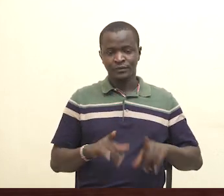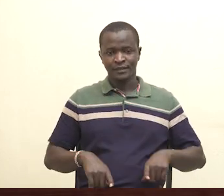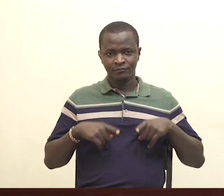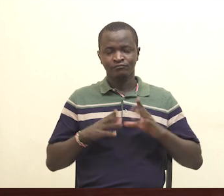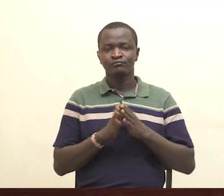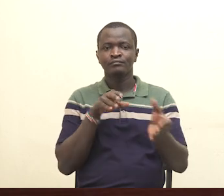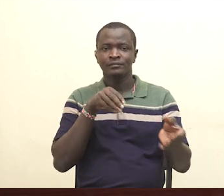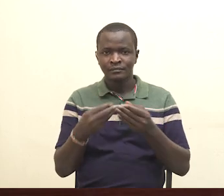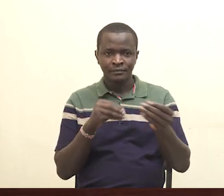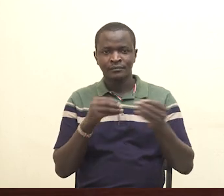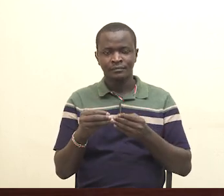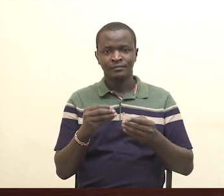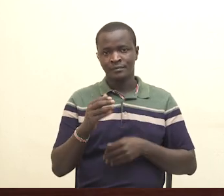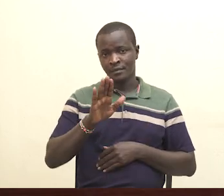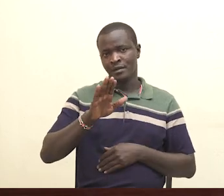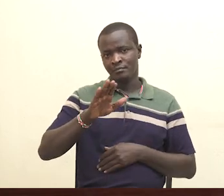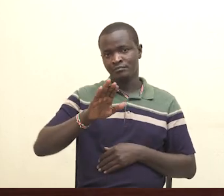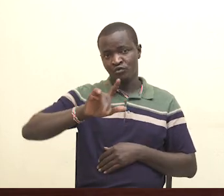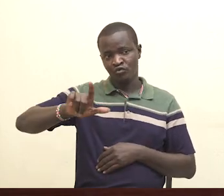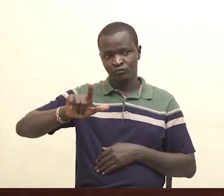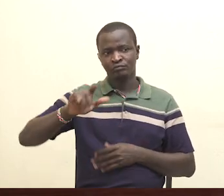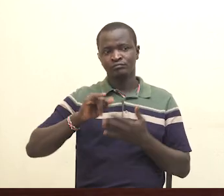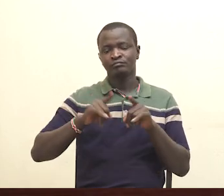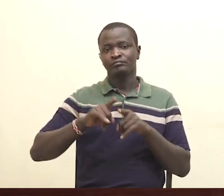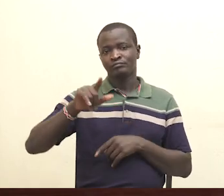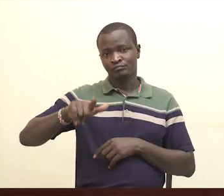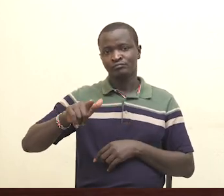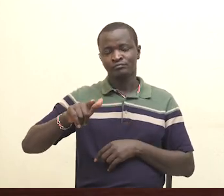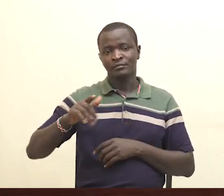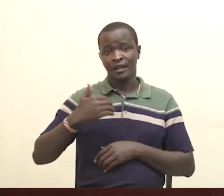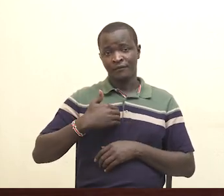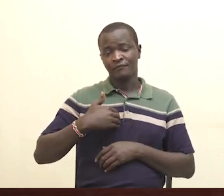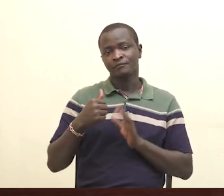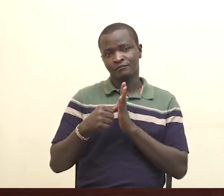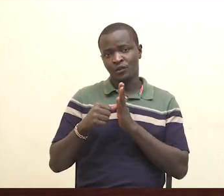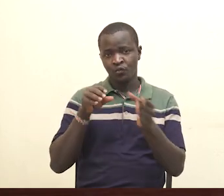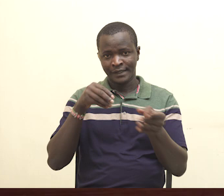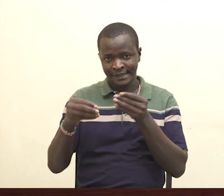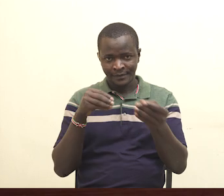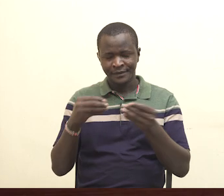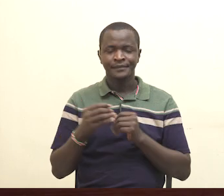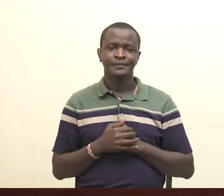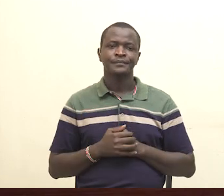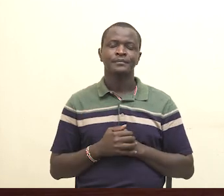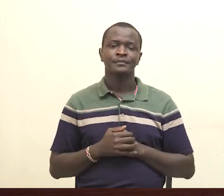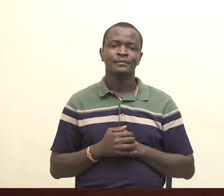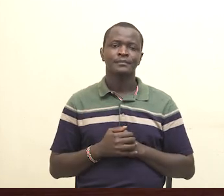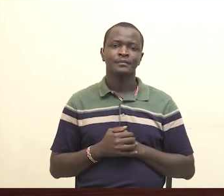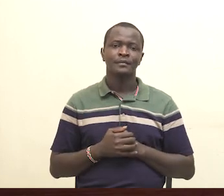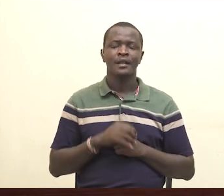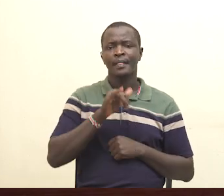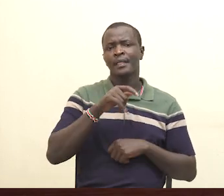and I'm a person living with disability. My lower left limb is the one that is